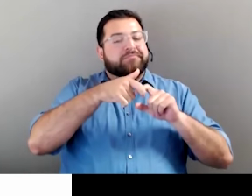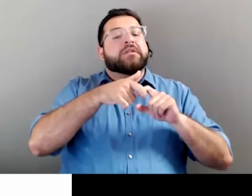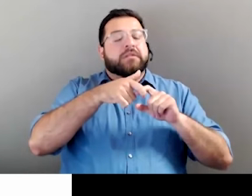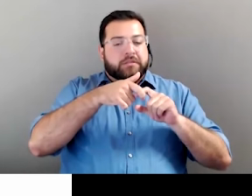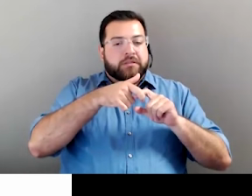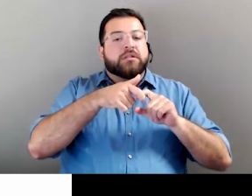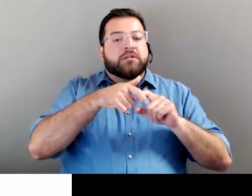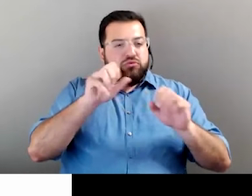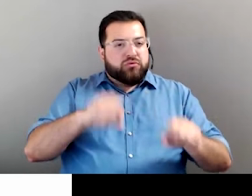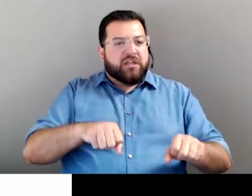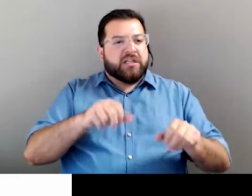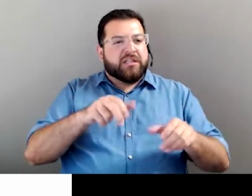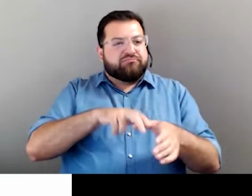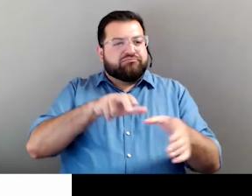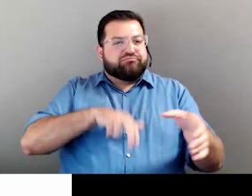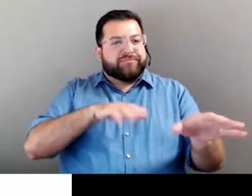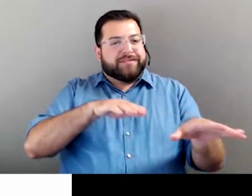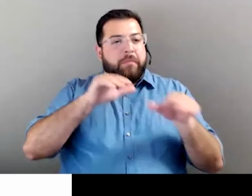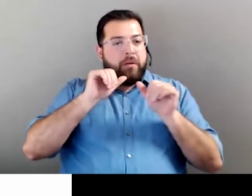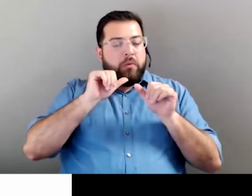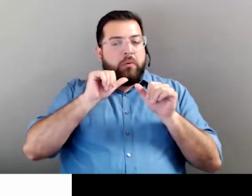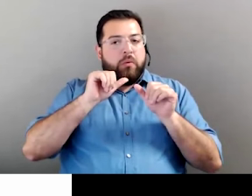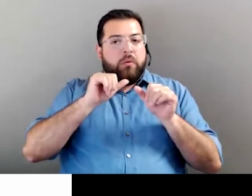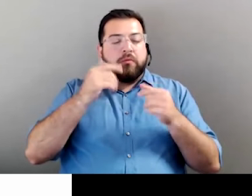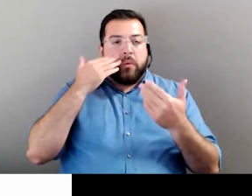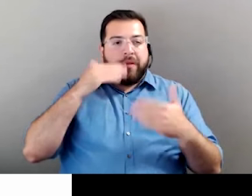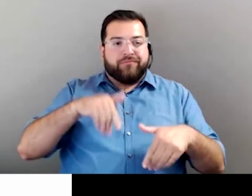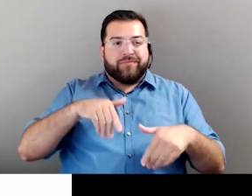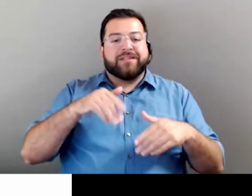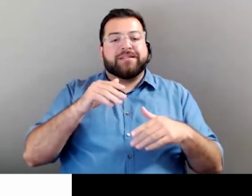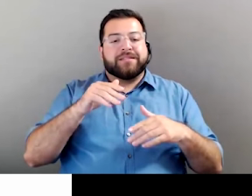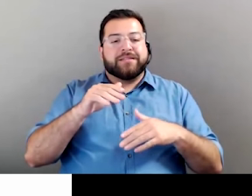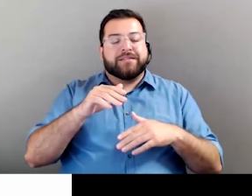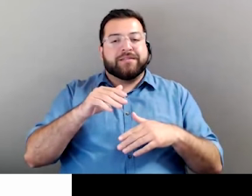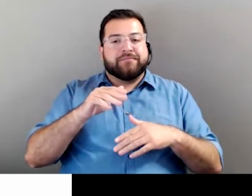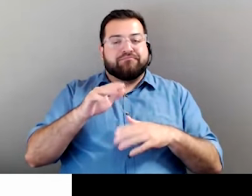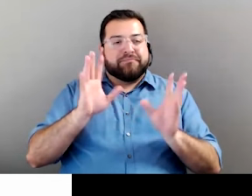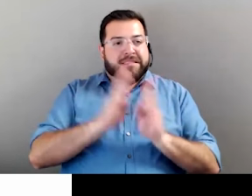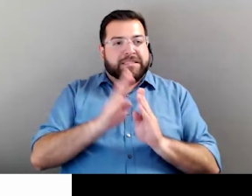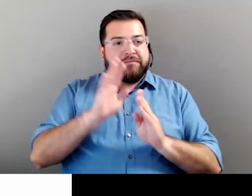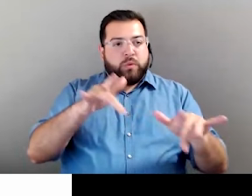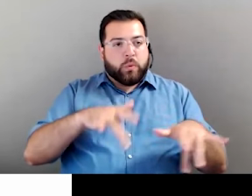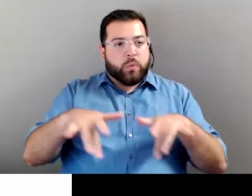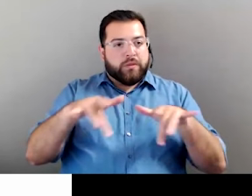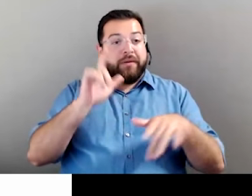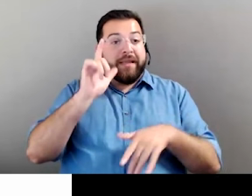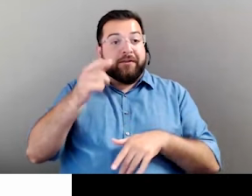right? Okay, so it's being recorded. So, you can watch this at a later time as well too.